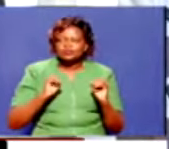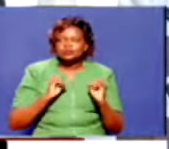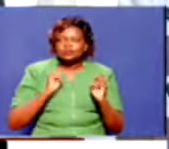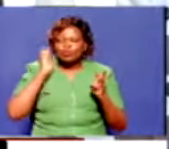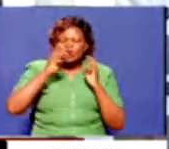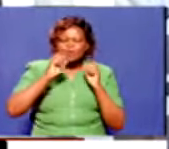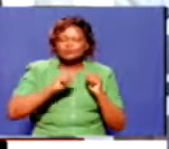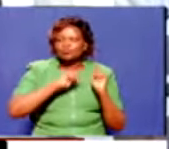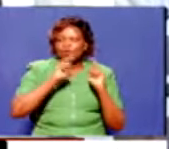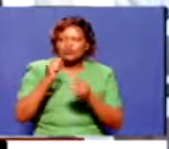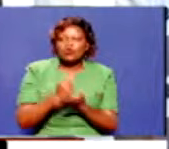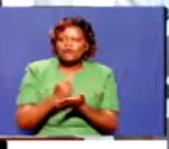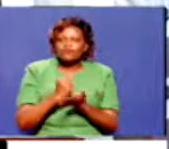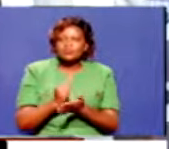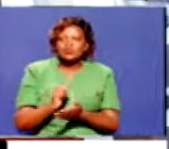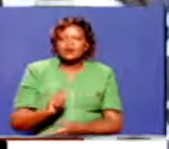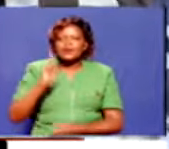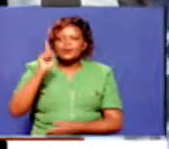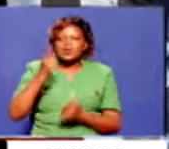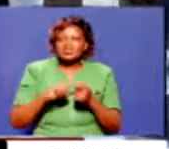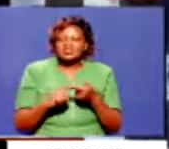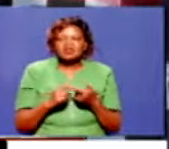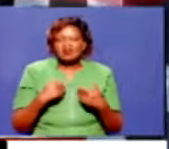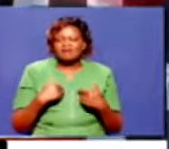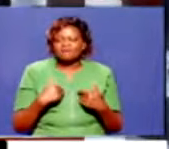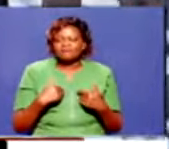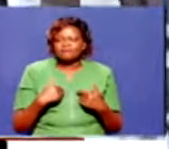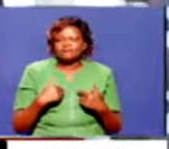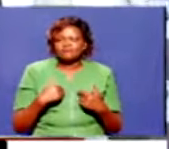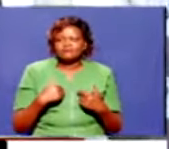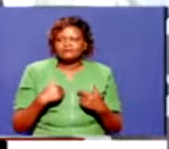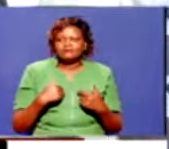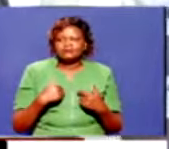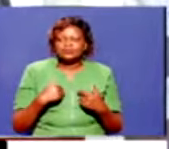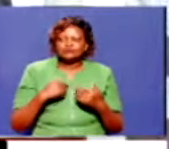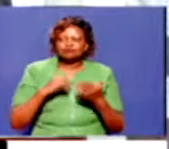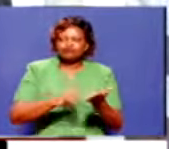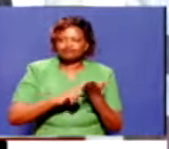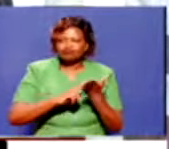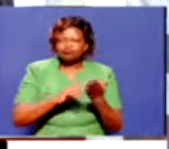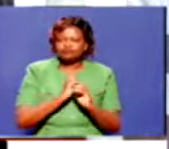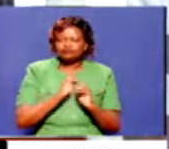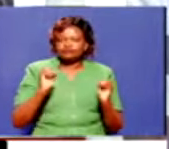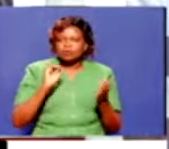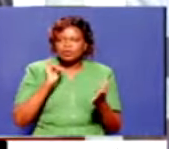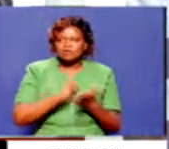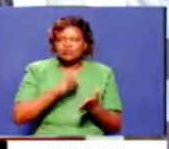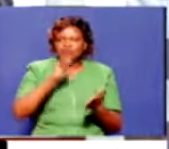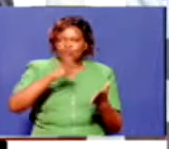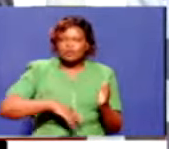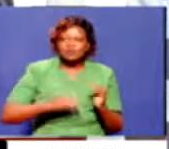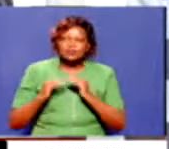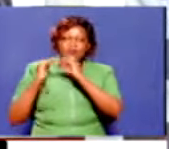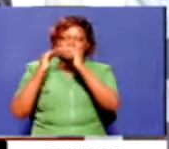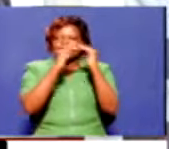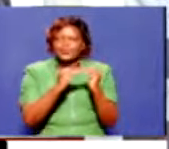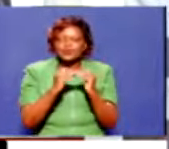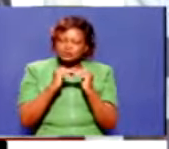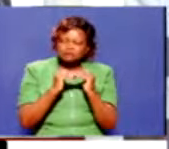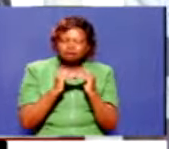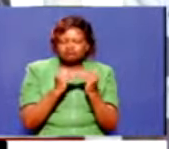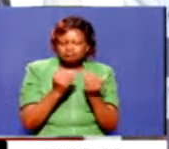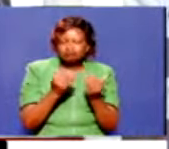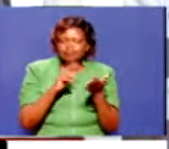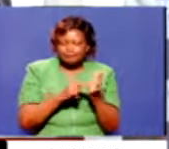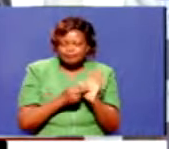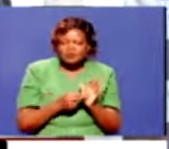the office upstairs and we didn't have robust debates. That is what democracy is all about. And I can tell you that